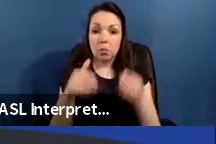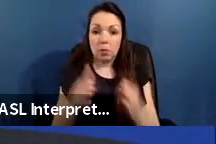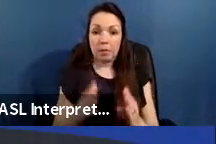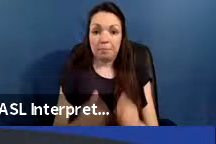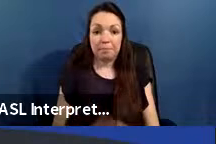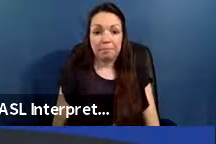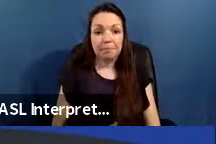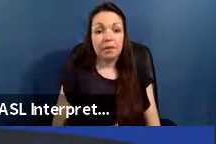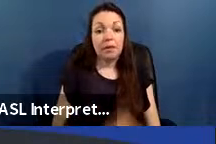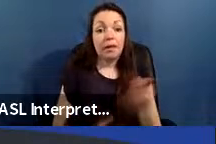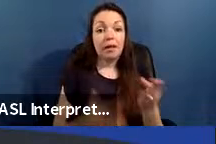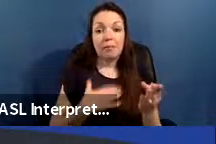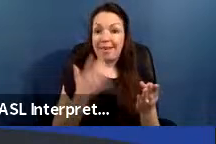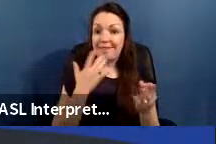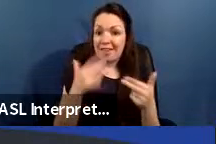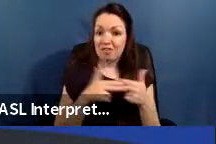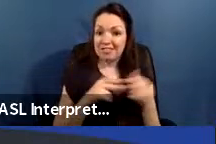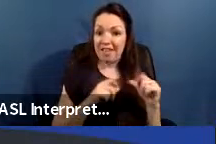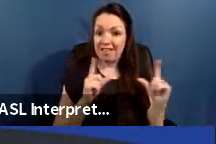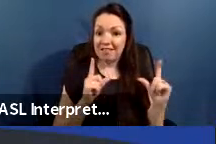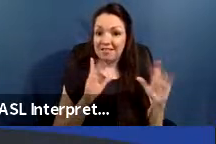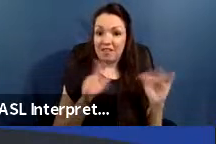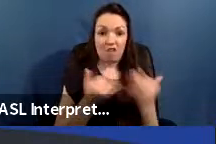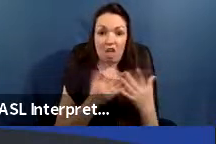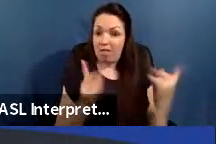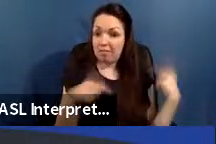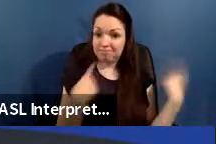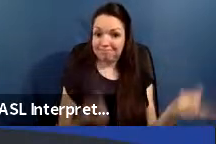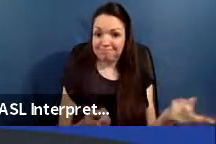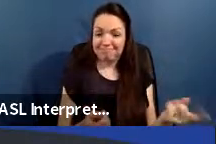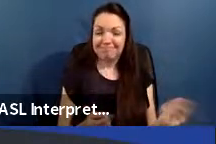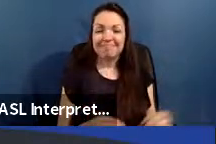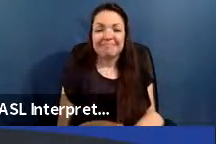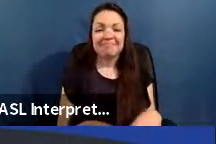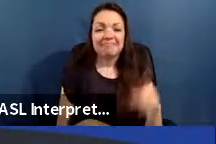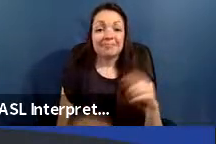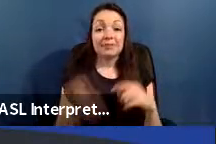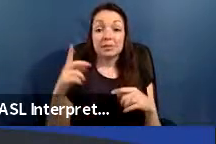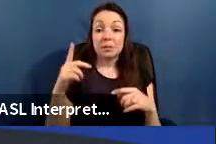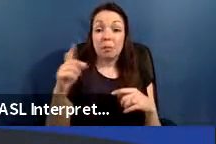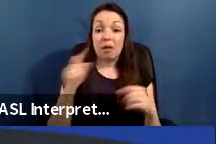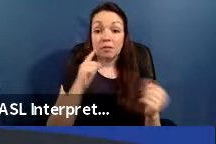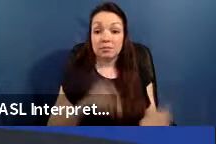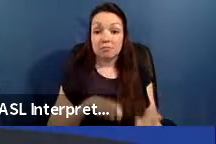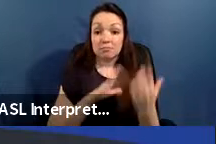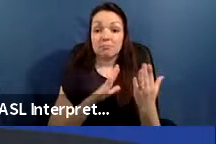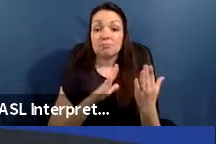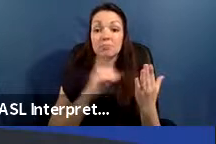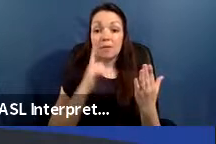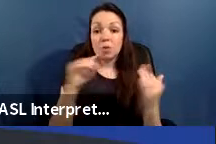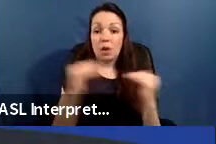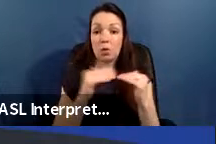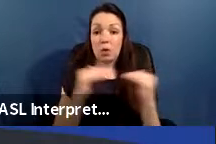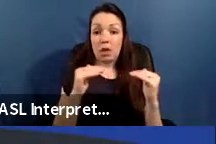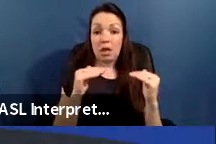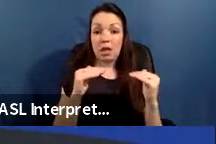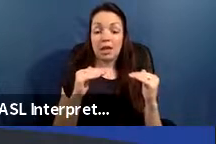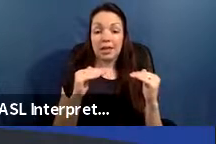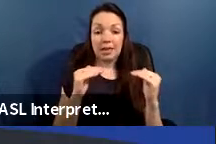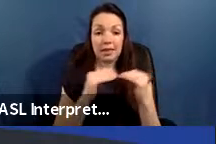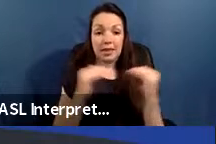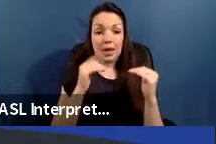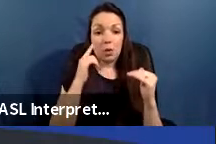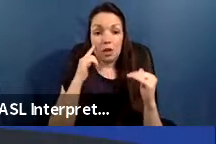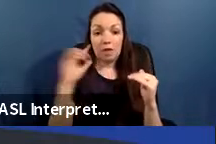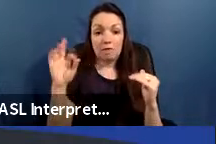This is my favorite slide of all slides. It is a CPS approach to equity in our CPS Equity Framework. And you can find